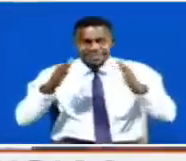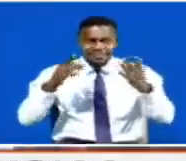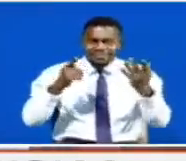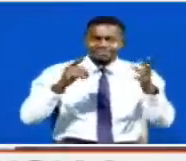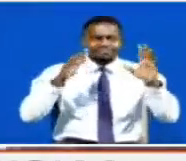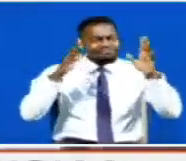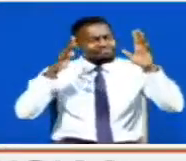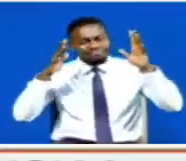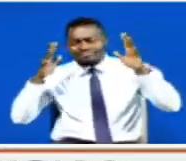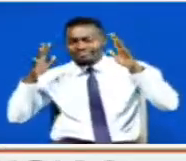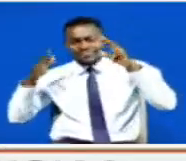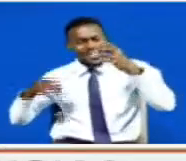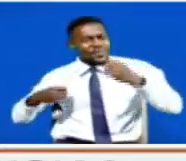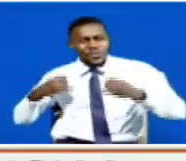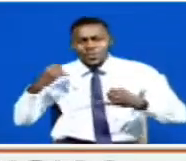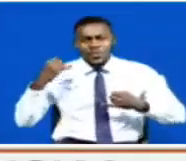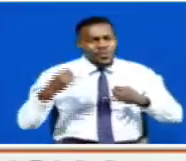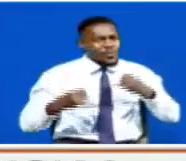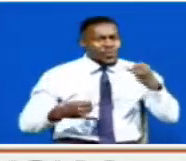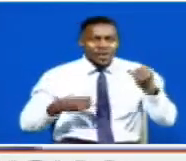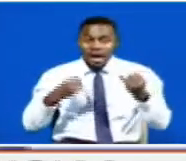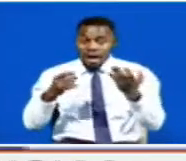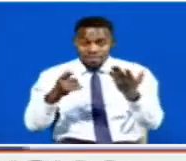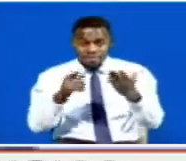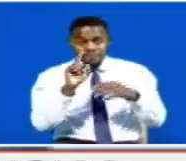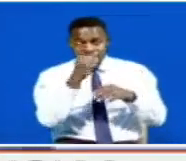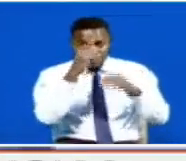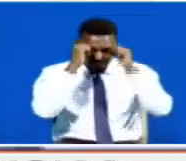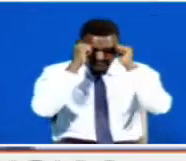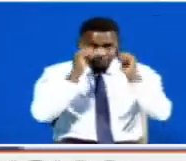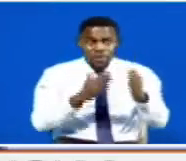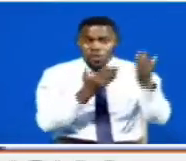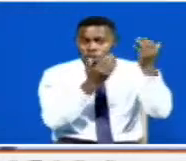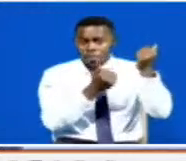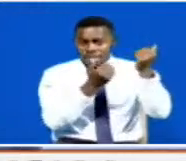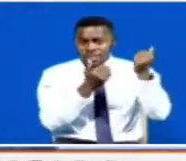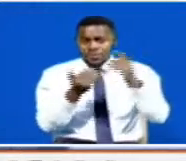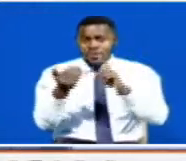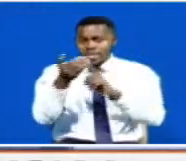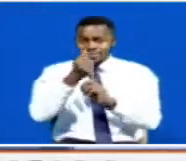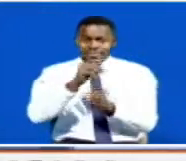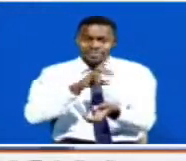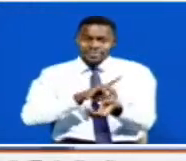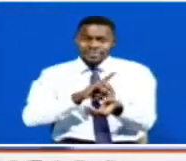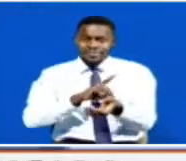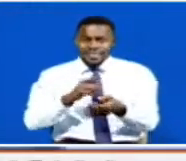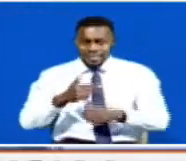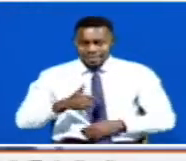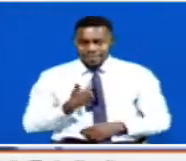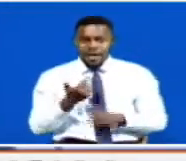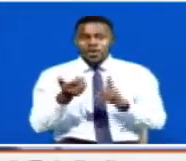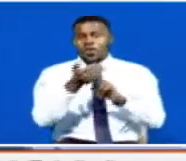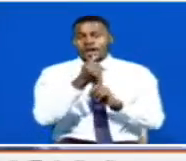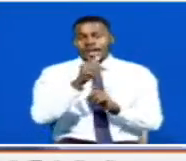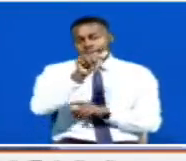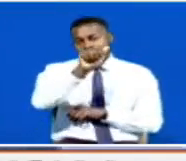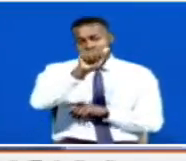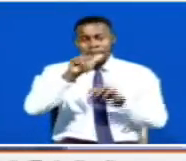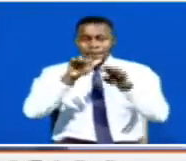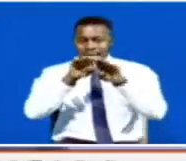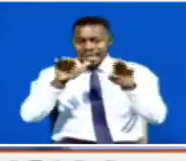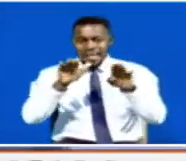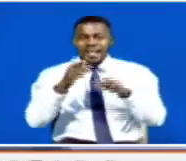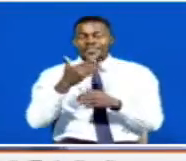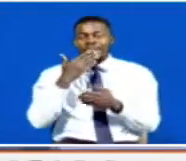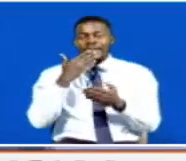waliofika hapa wakitarajia kufanya kozi ya udaktari. I got a main grade of airplane. First of all, I want to thank God